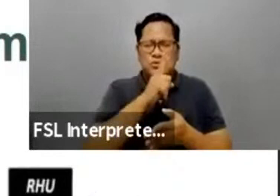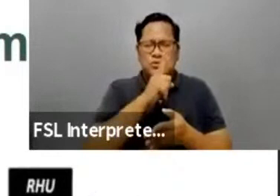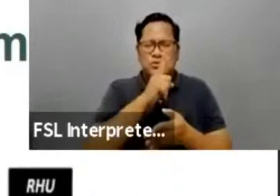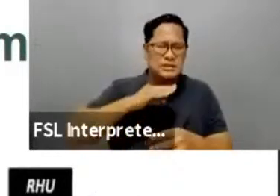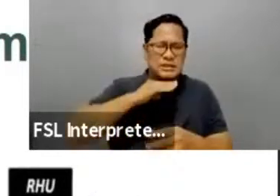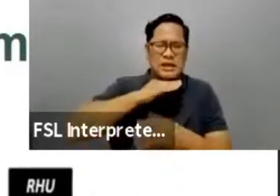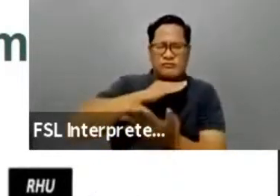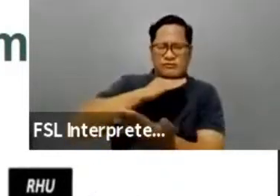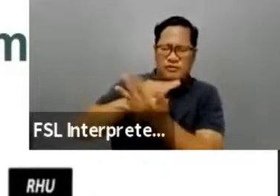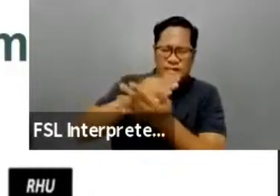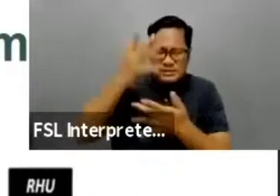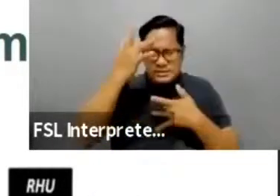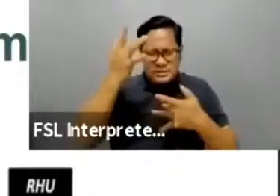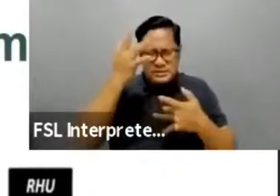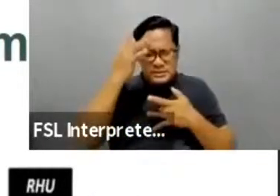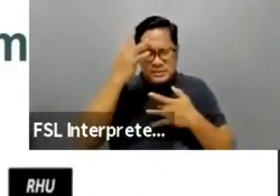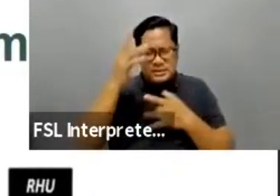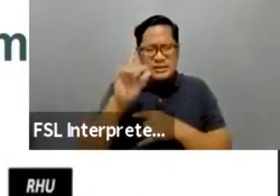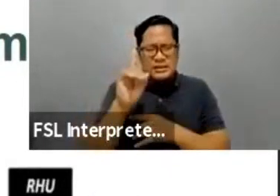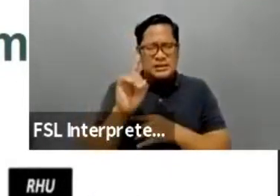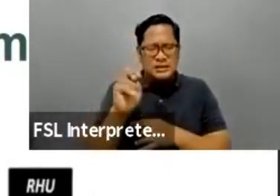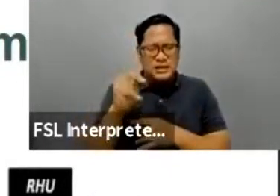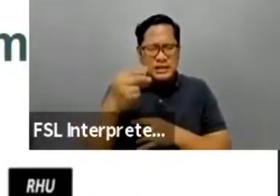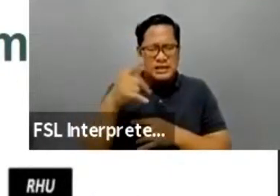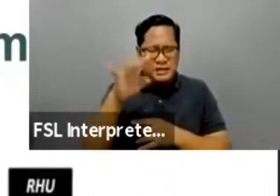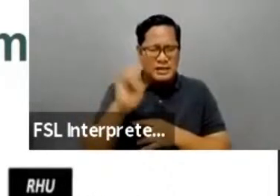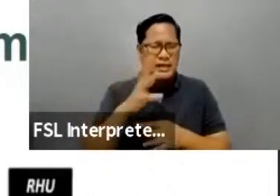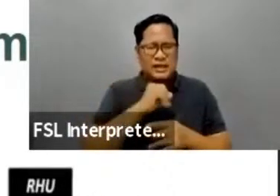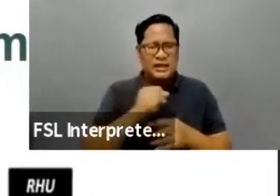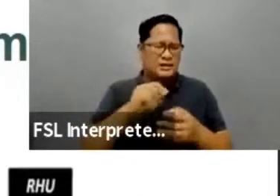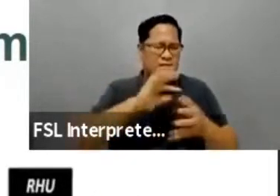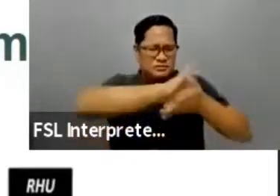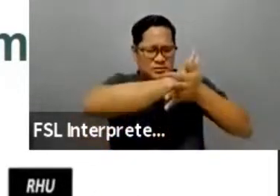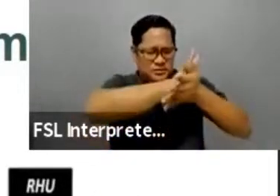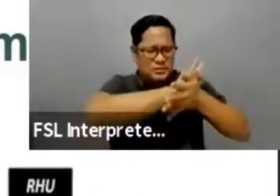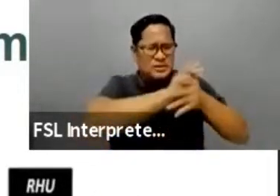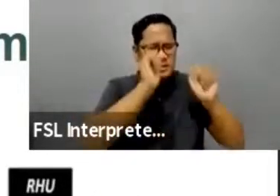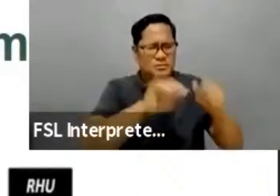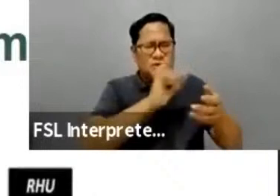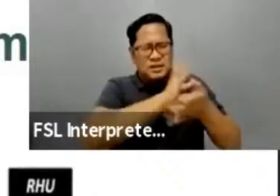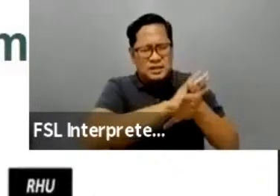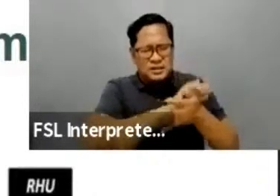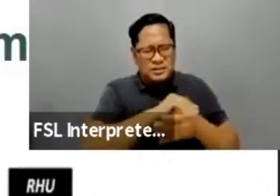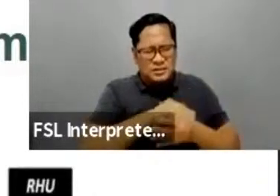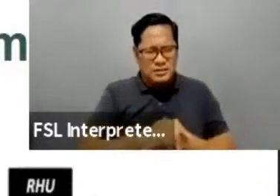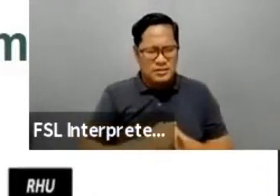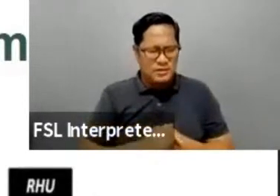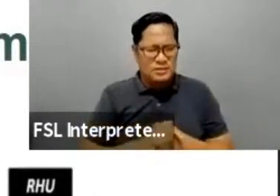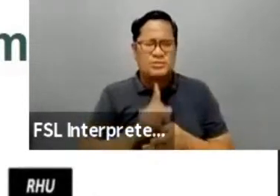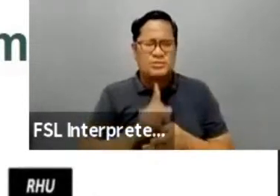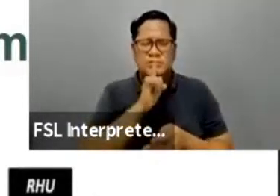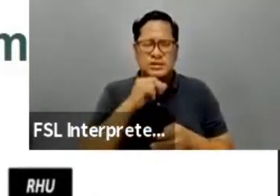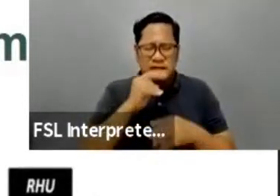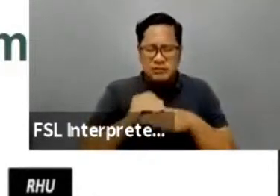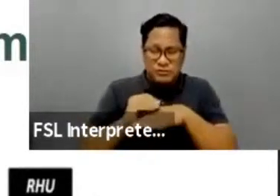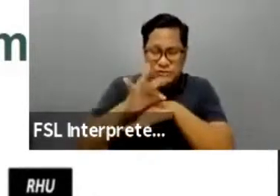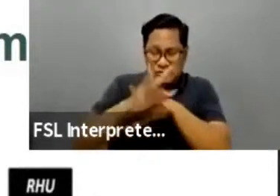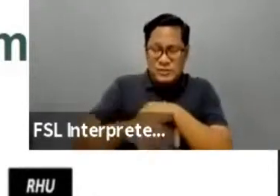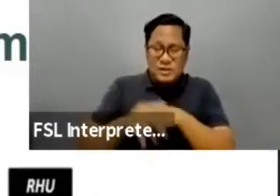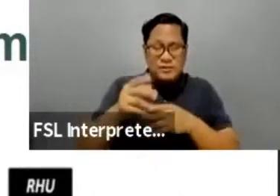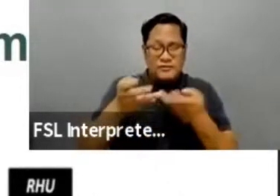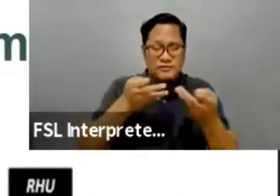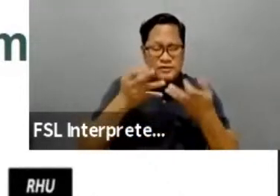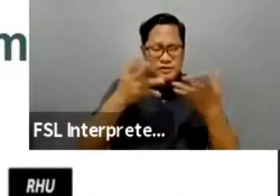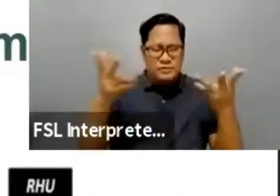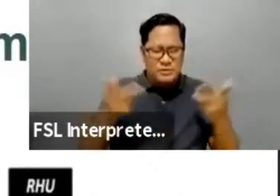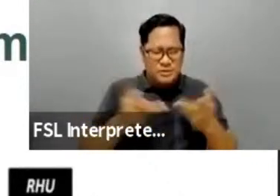illnesses. Dengue epidemics are actually contained so that they don't flood your facilities. All of these